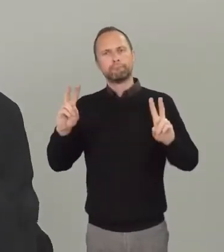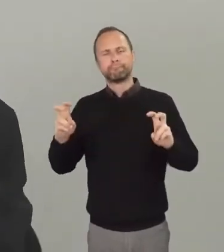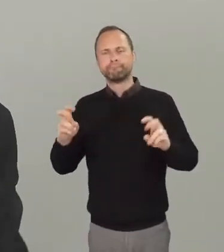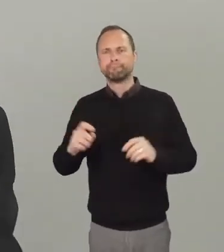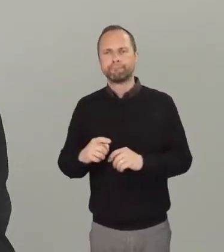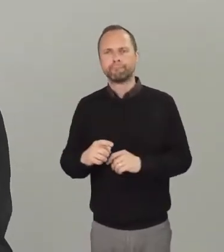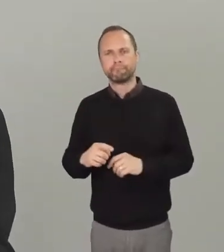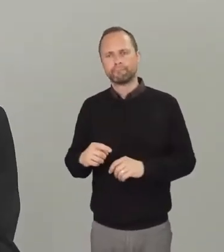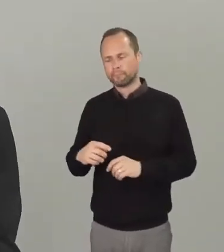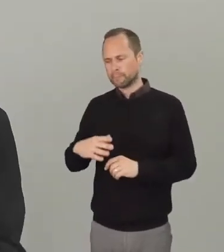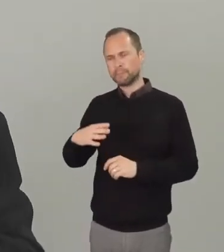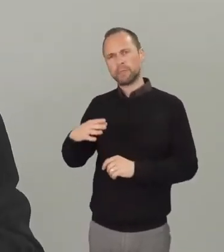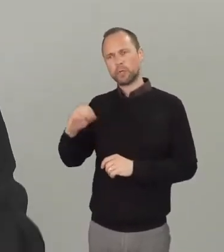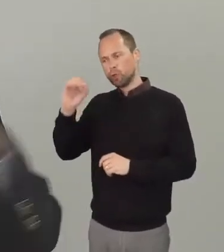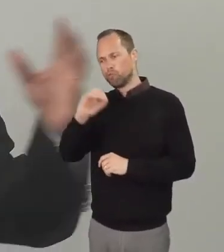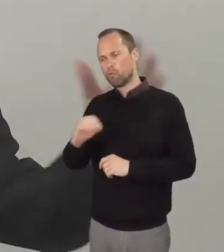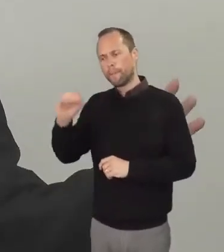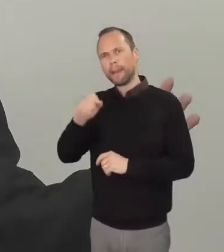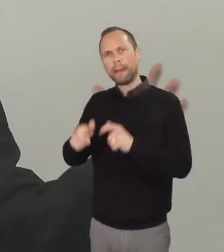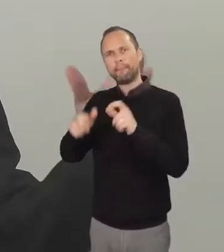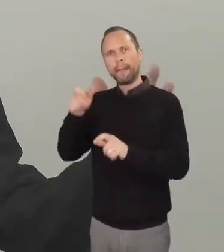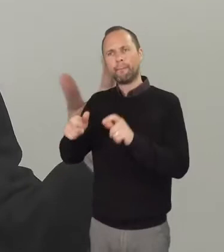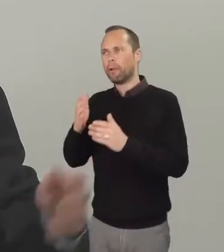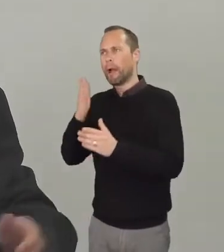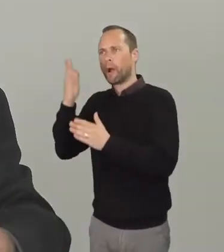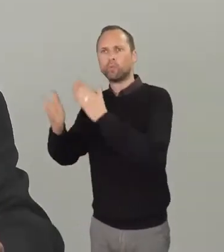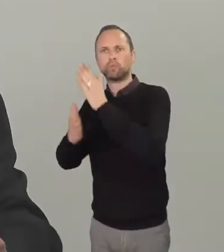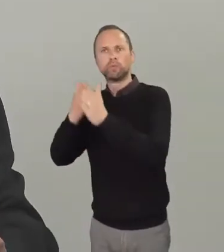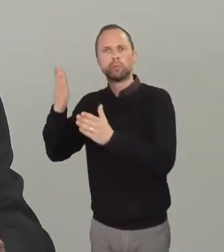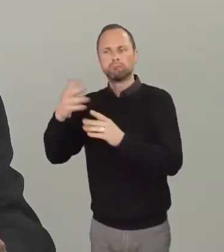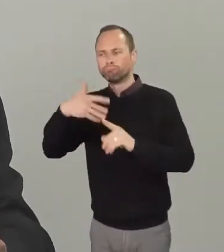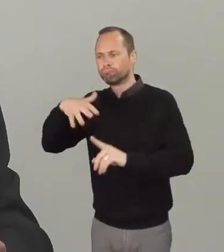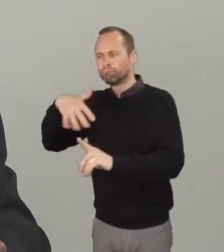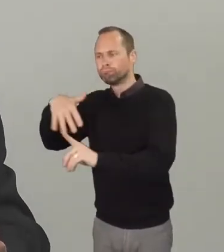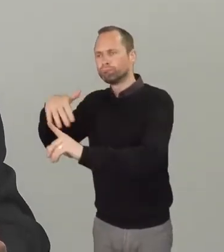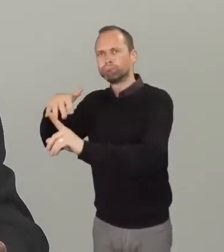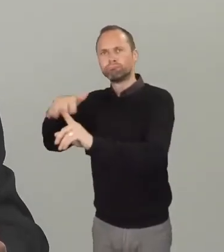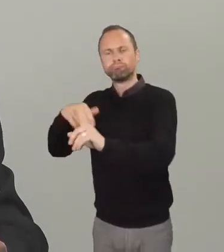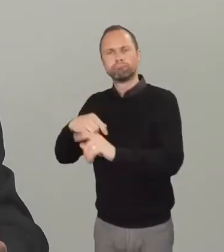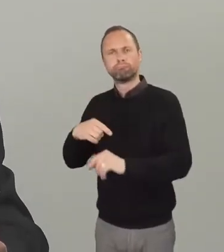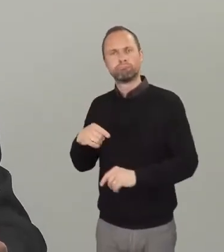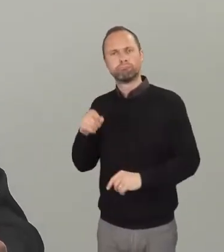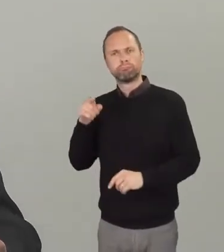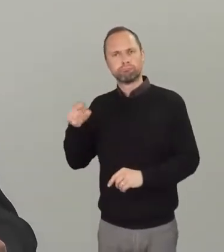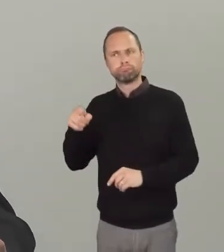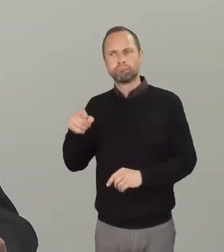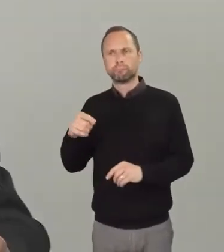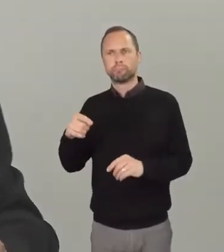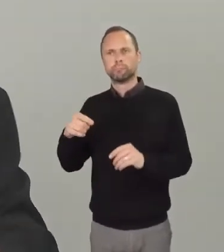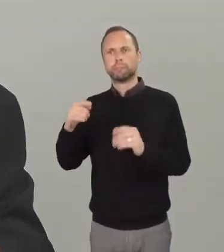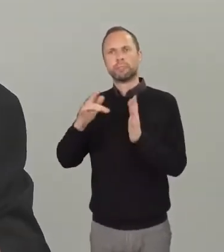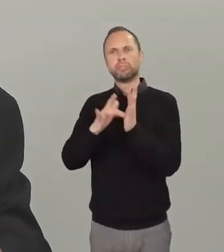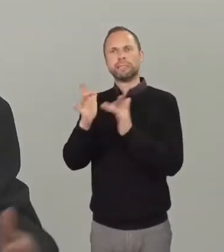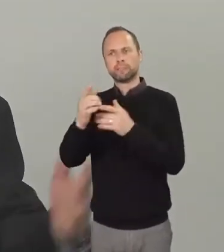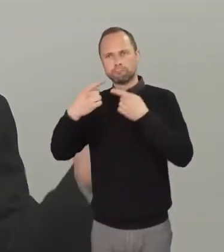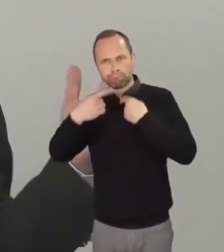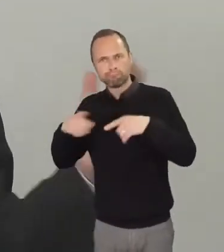sending Europeans out to preach the gospel would be